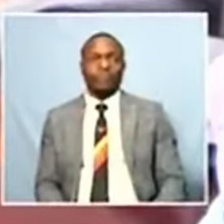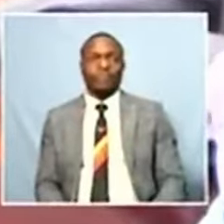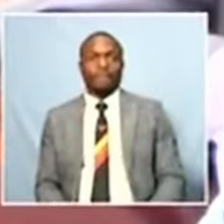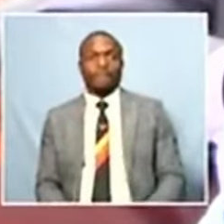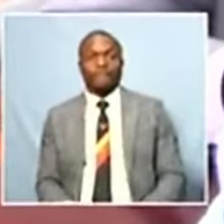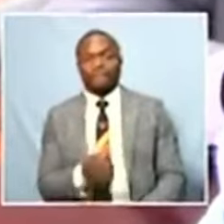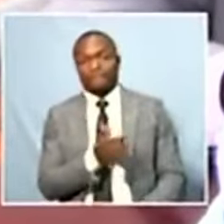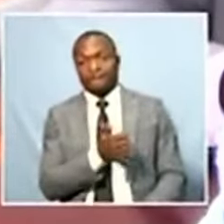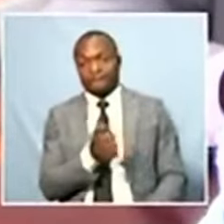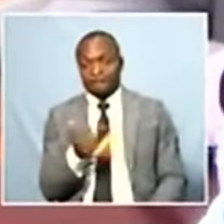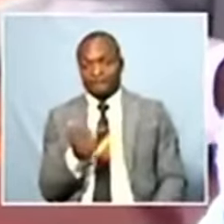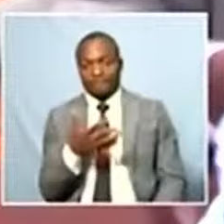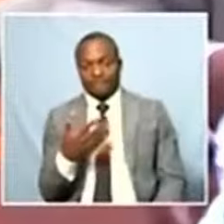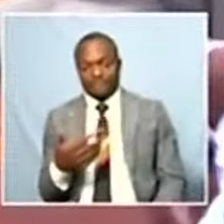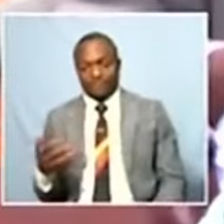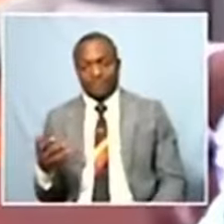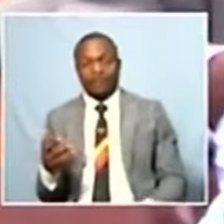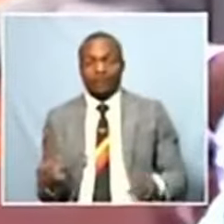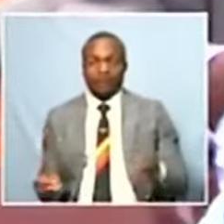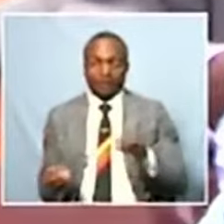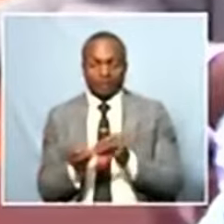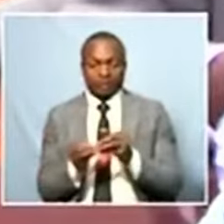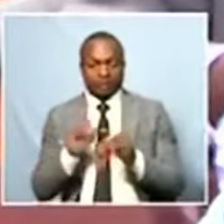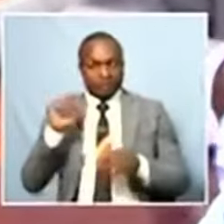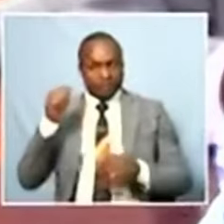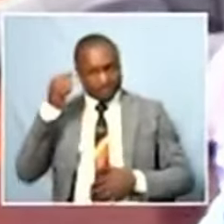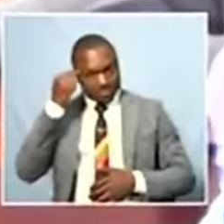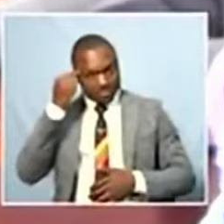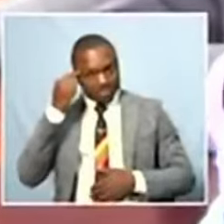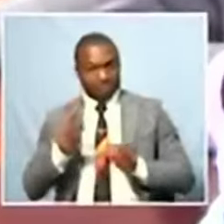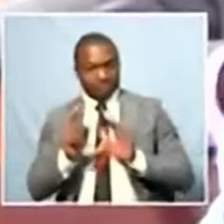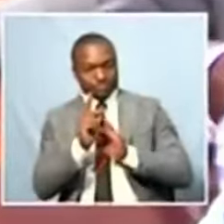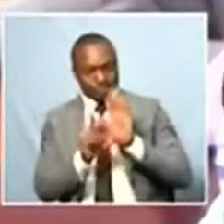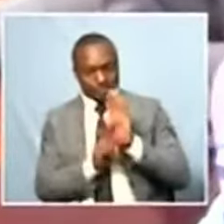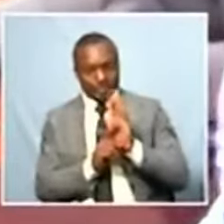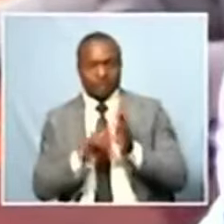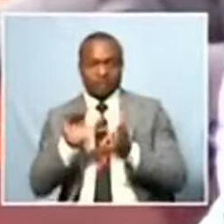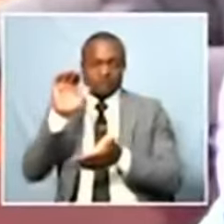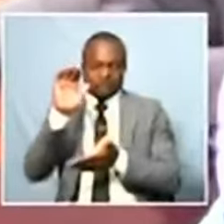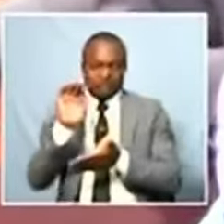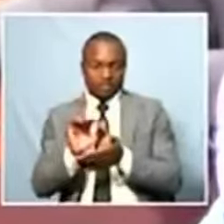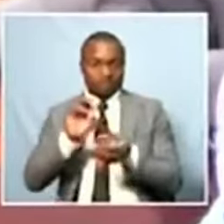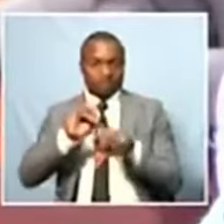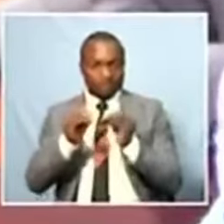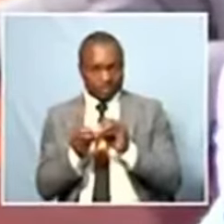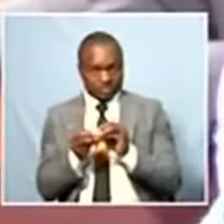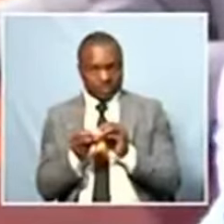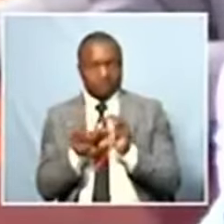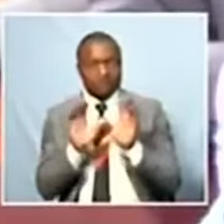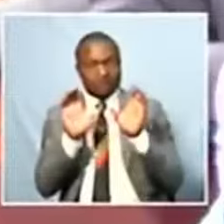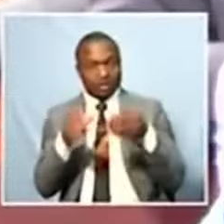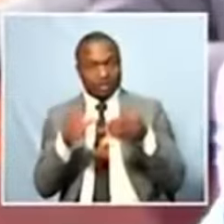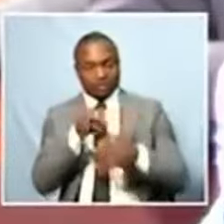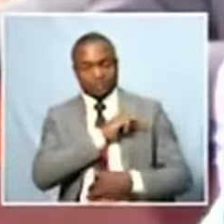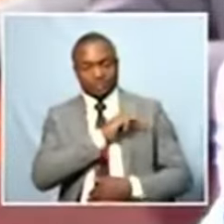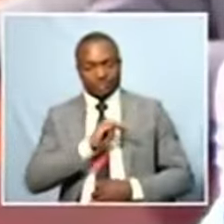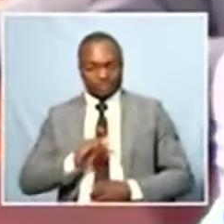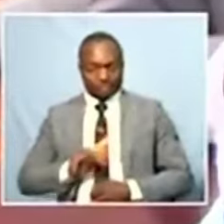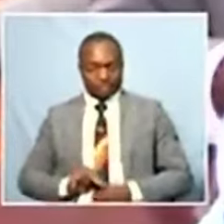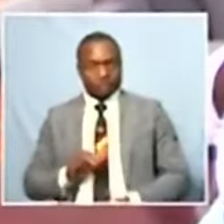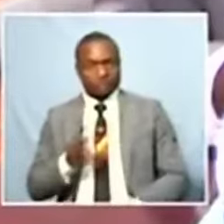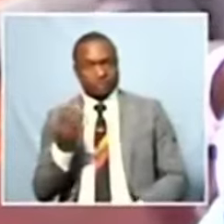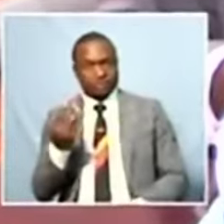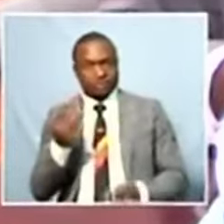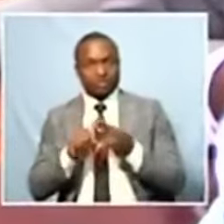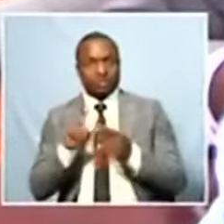The other rationale was alignment with government policy to reduce the number of the council members from 14